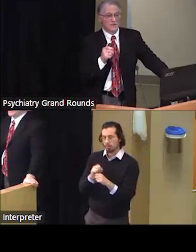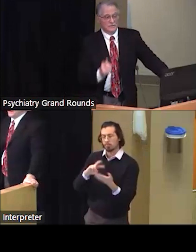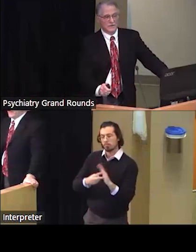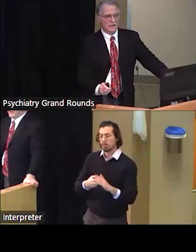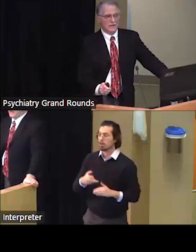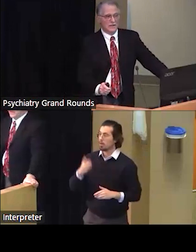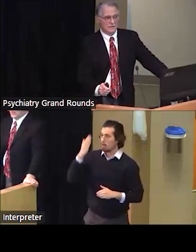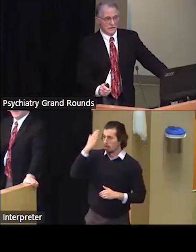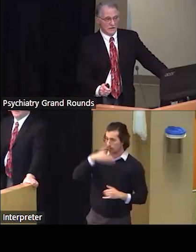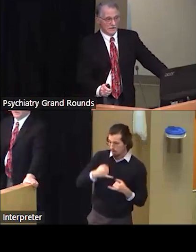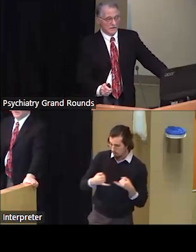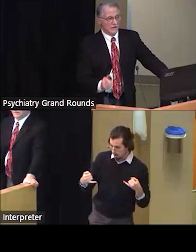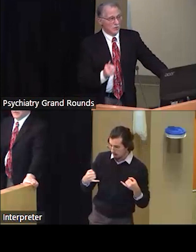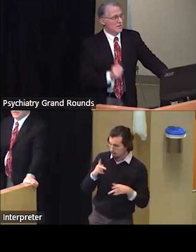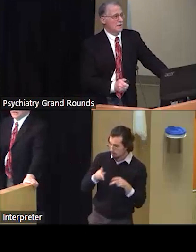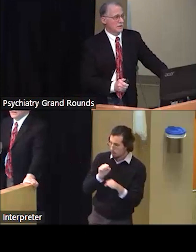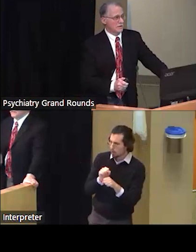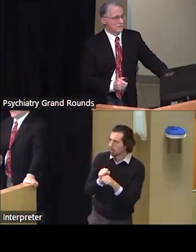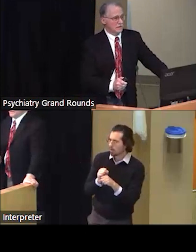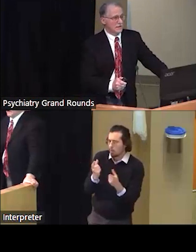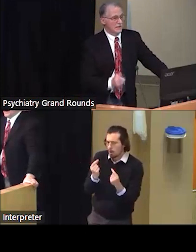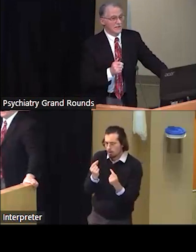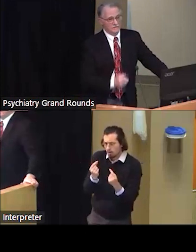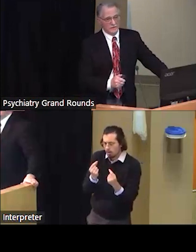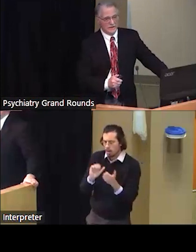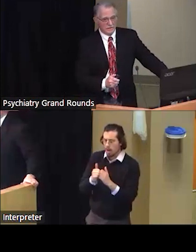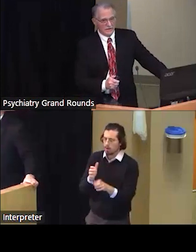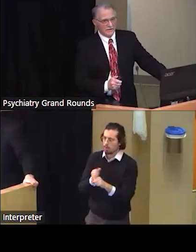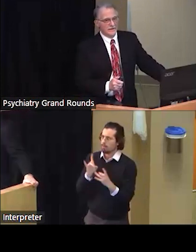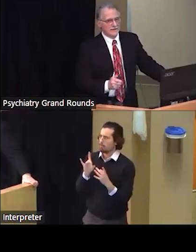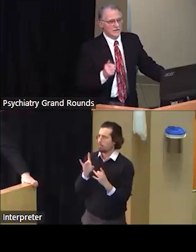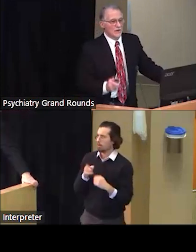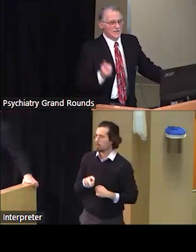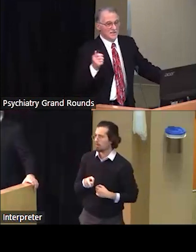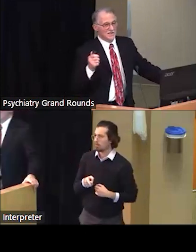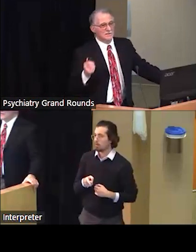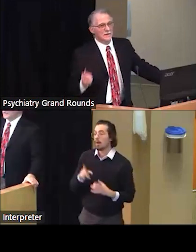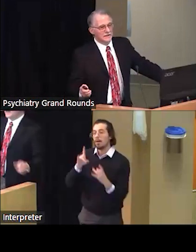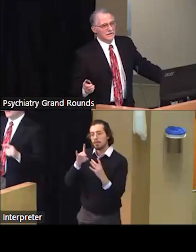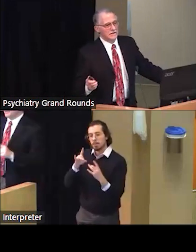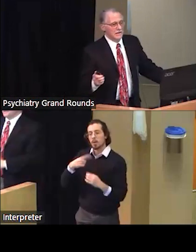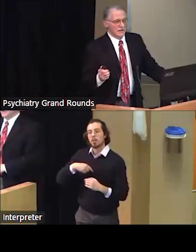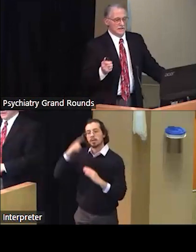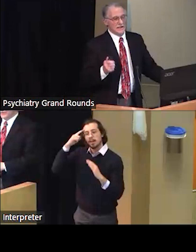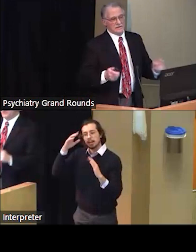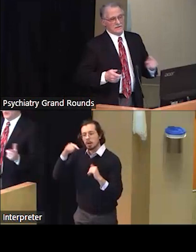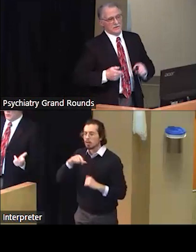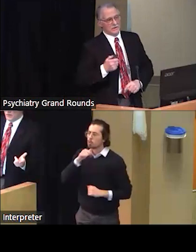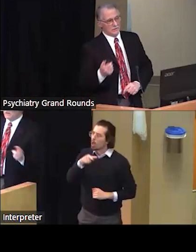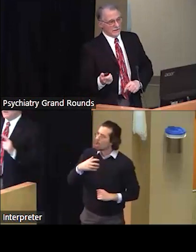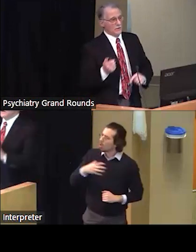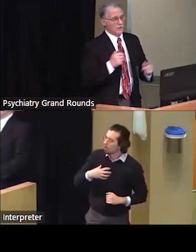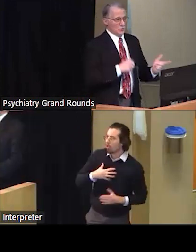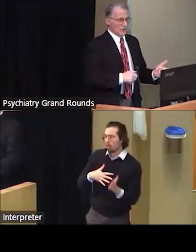allow what's the front lines like? What's happening at the front lines? How do you get feedback about it in a way that's expected? And it's not that